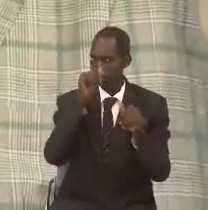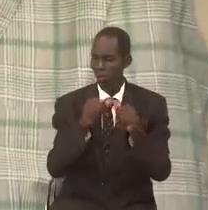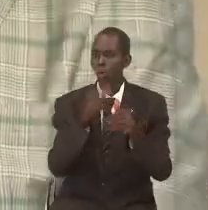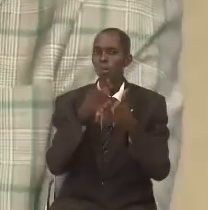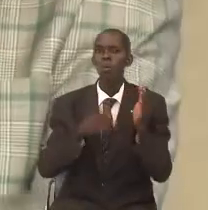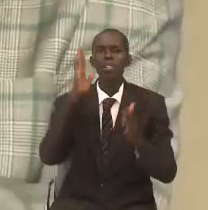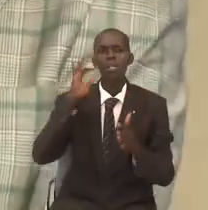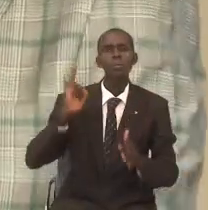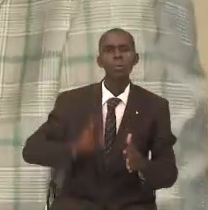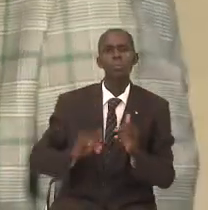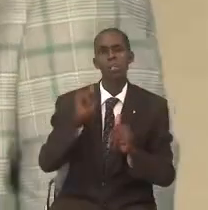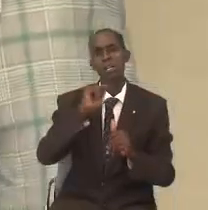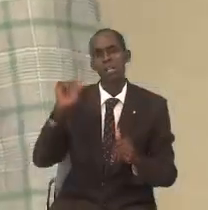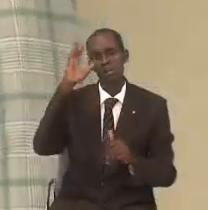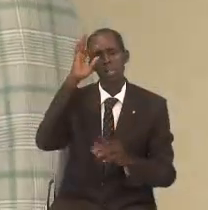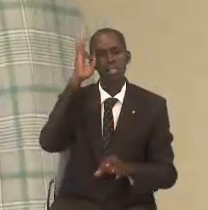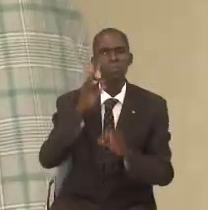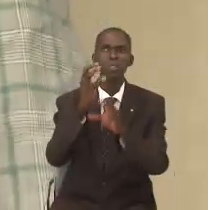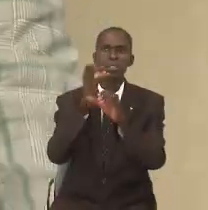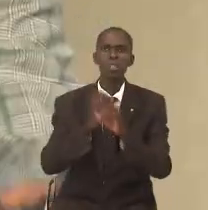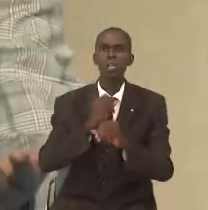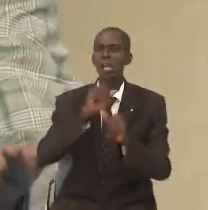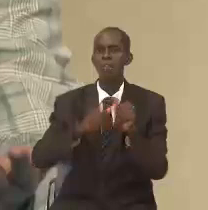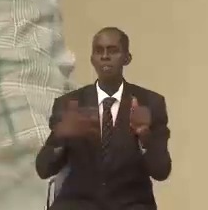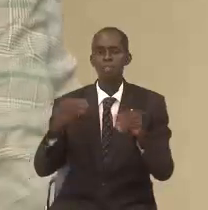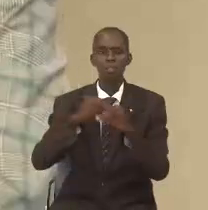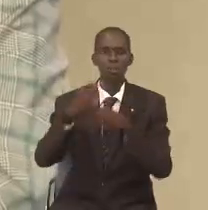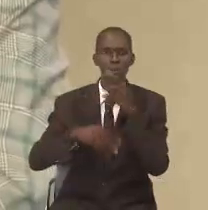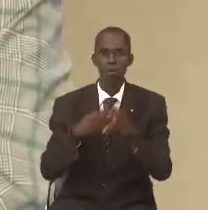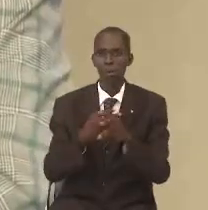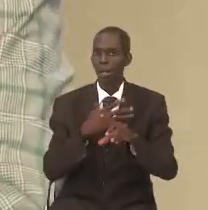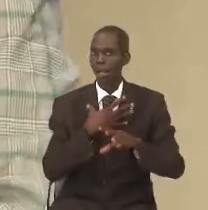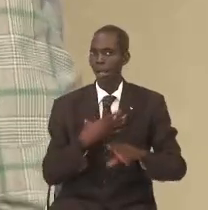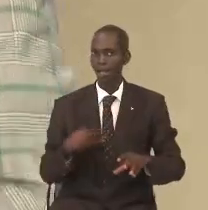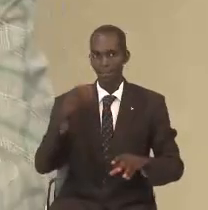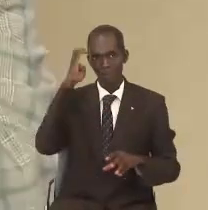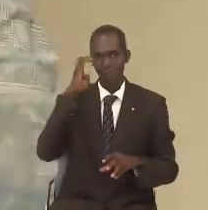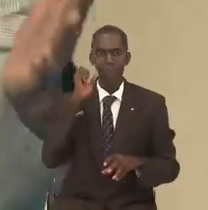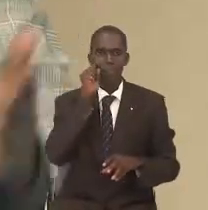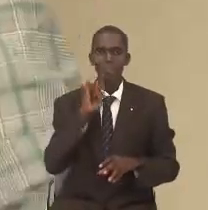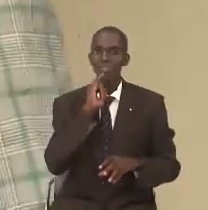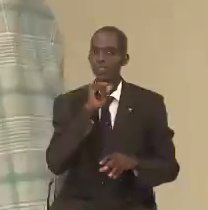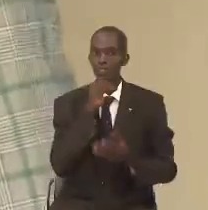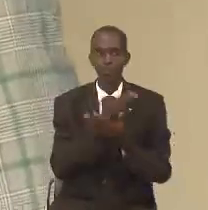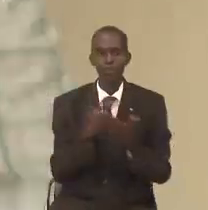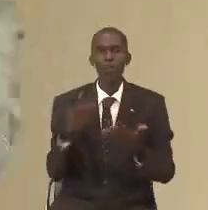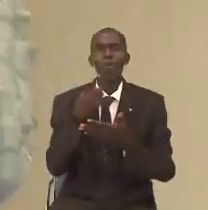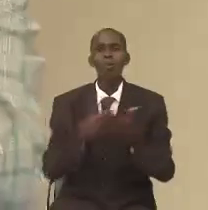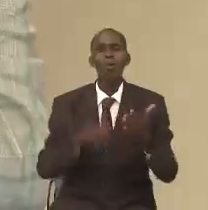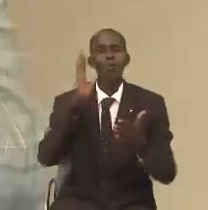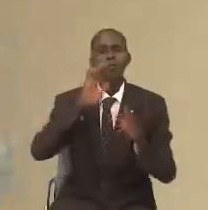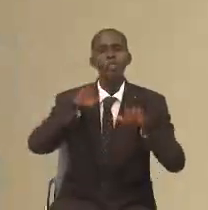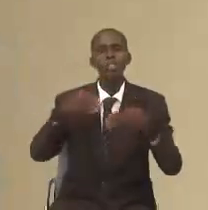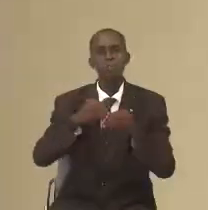the inheritance of the world, and it's not holy, and it's not only for heaven? What will you give in exchange for your